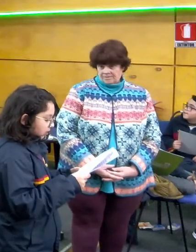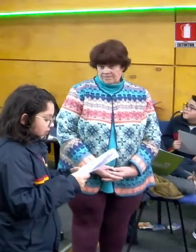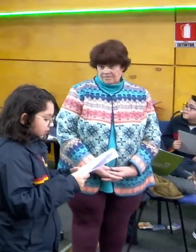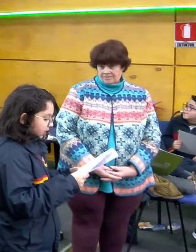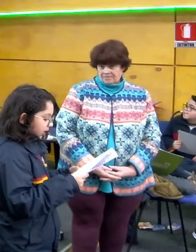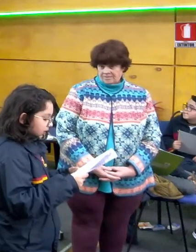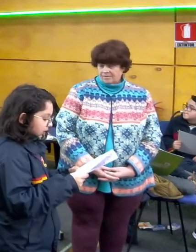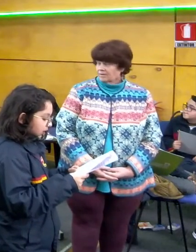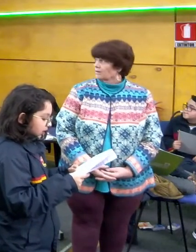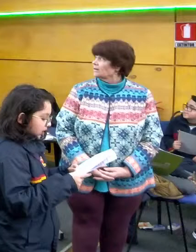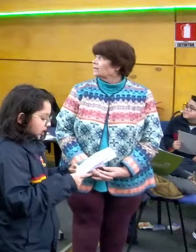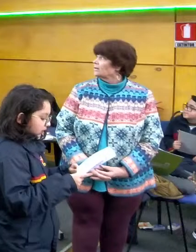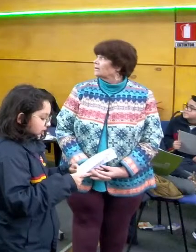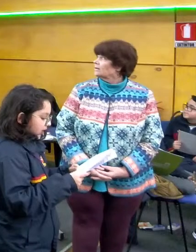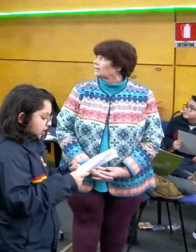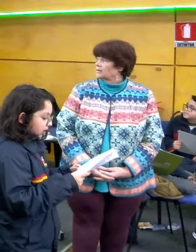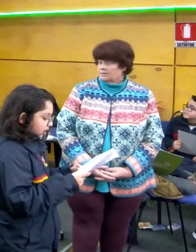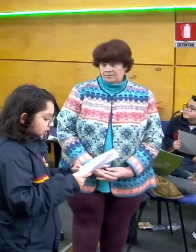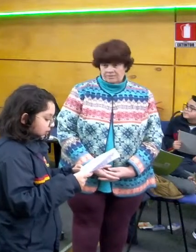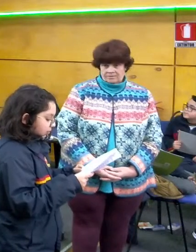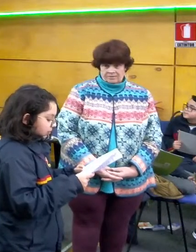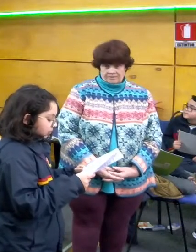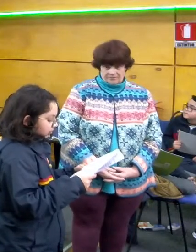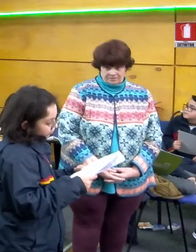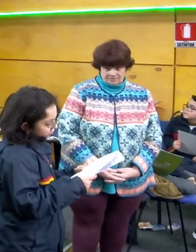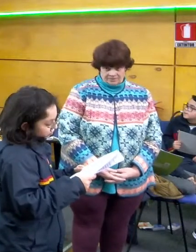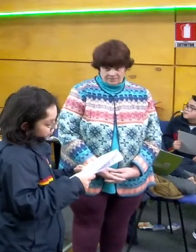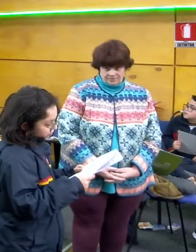lonely at night